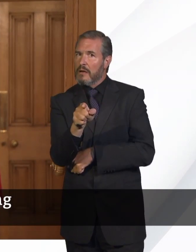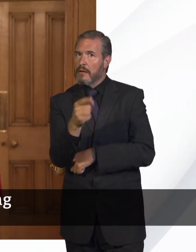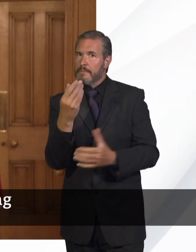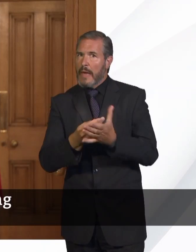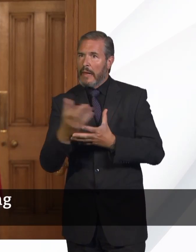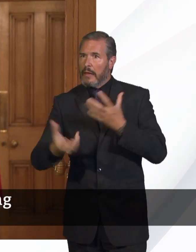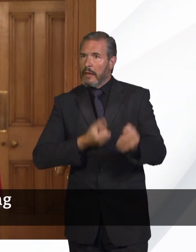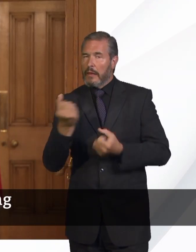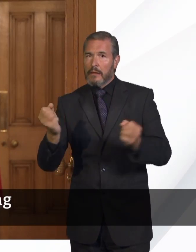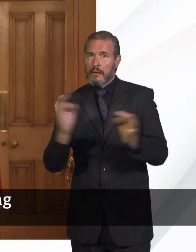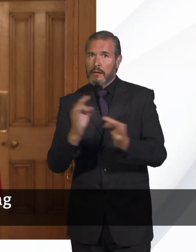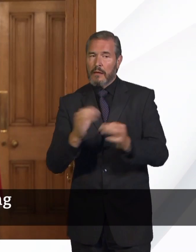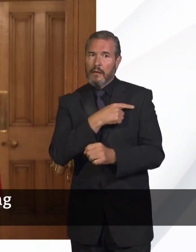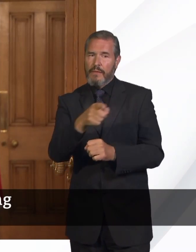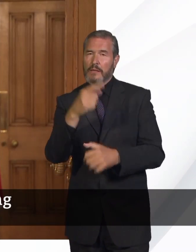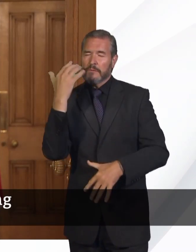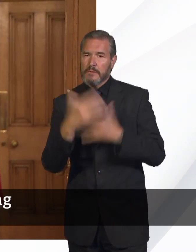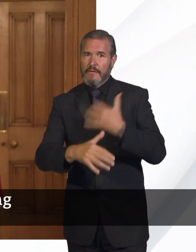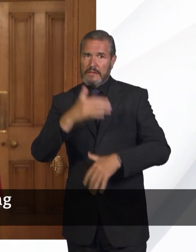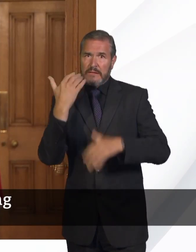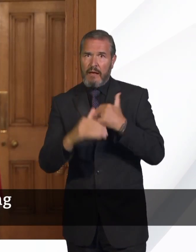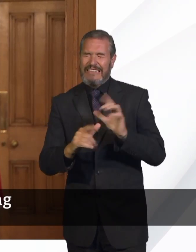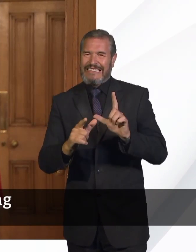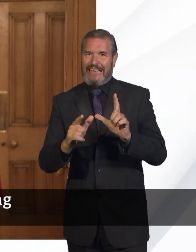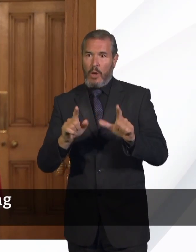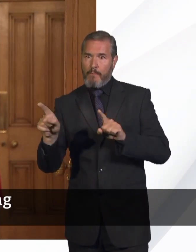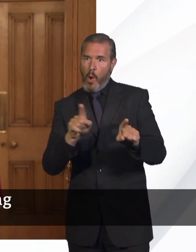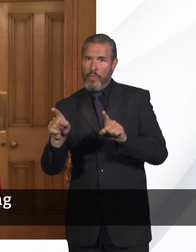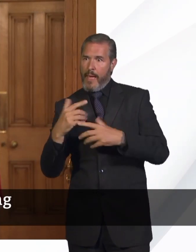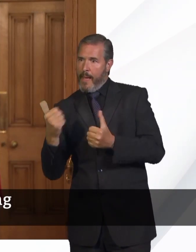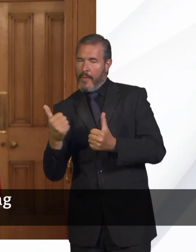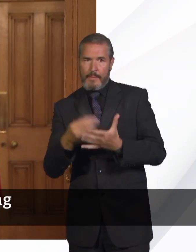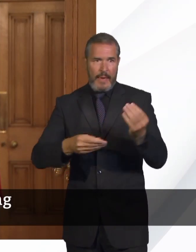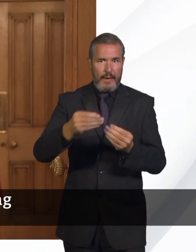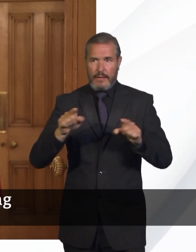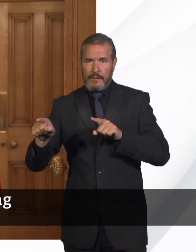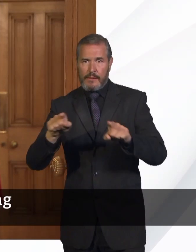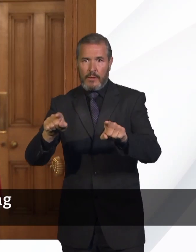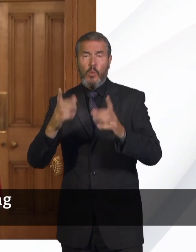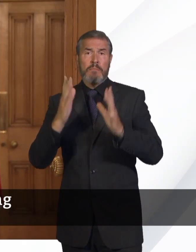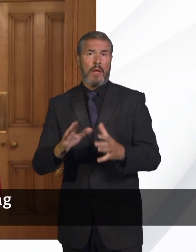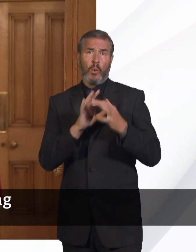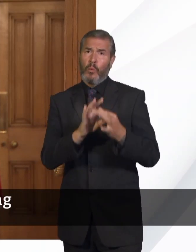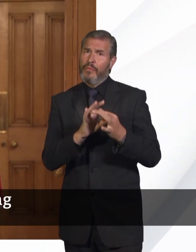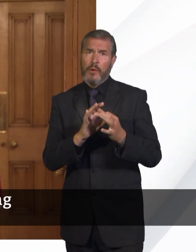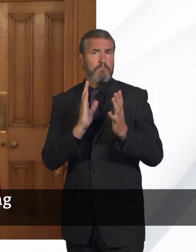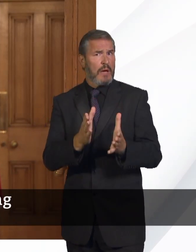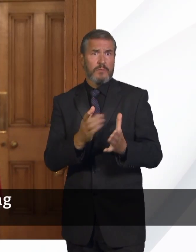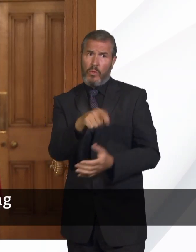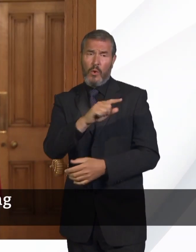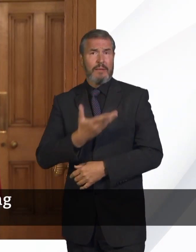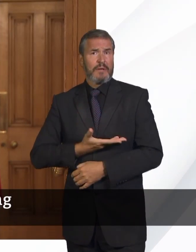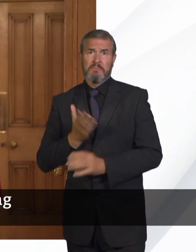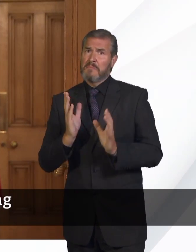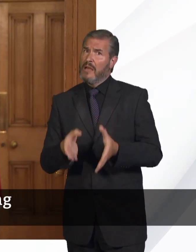combating coronavirus and keeping our economy moving. And we will work shoulder to shoulder with our